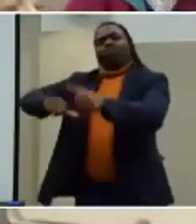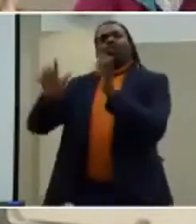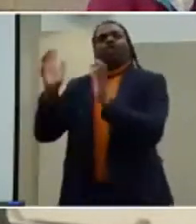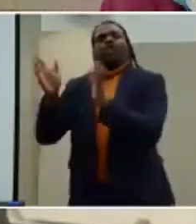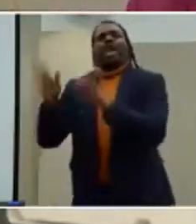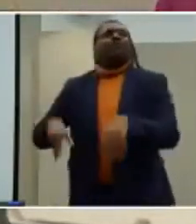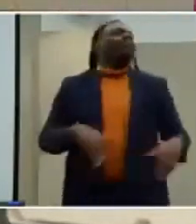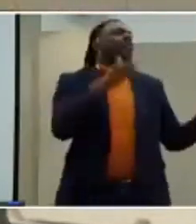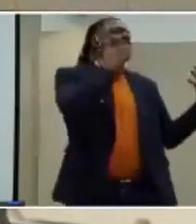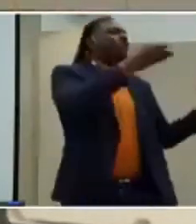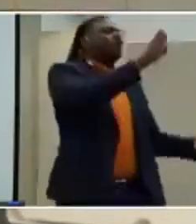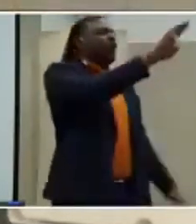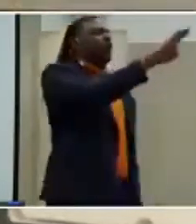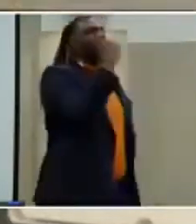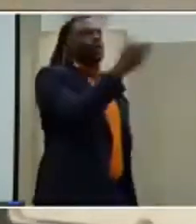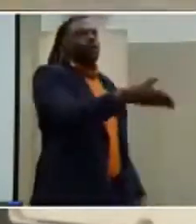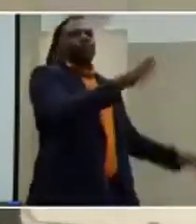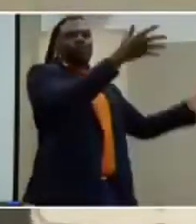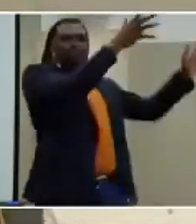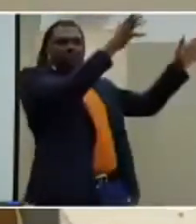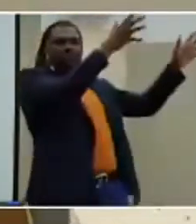sir.